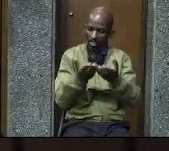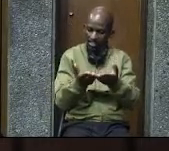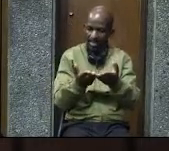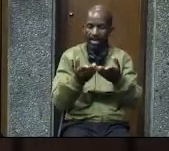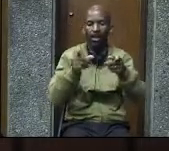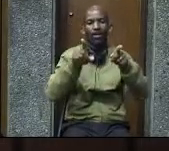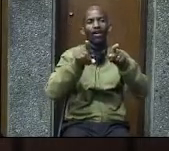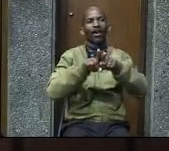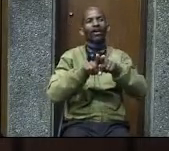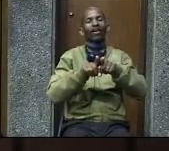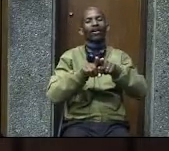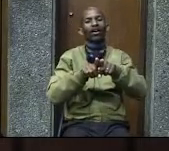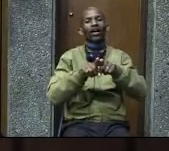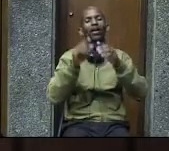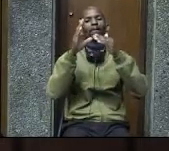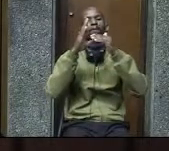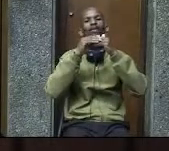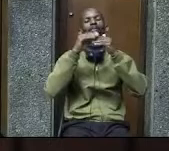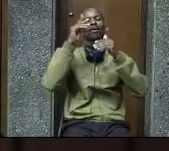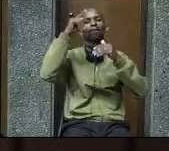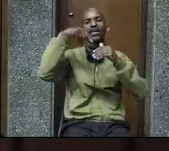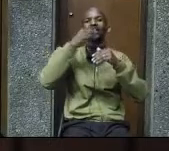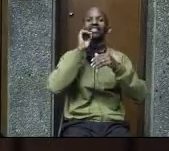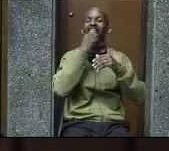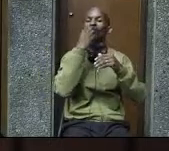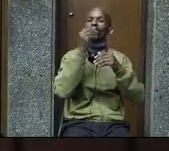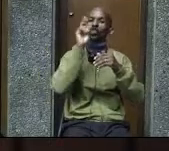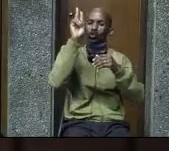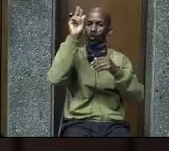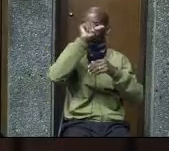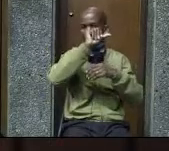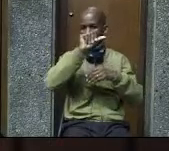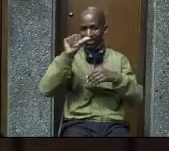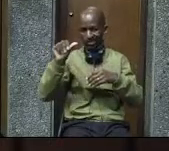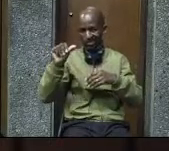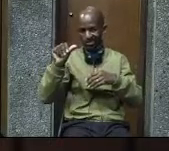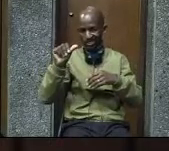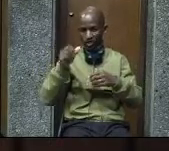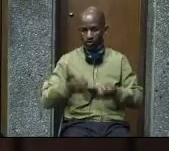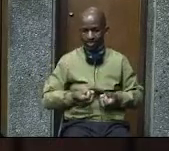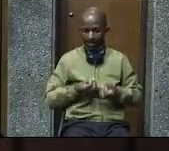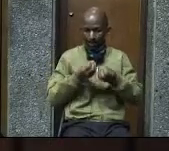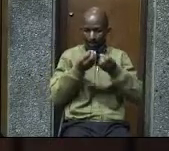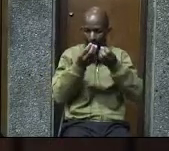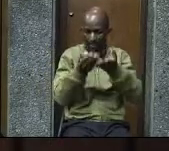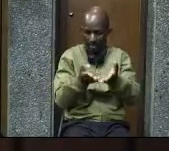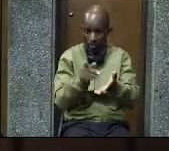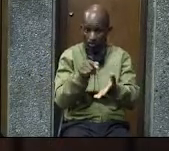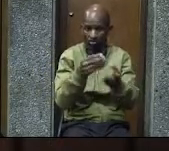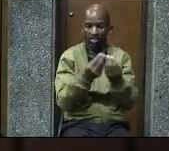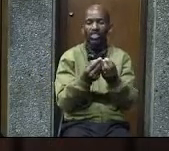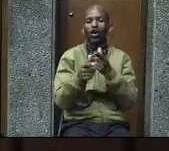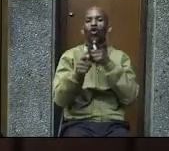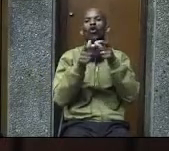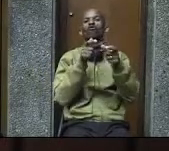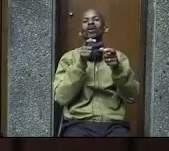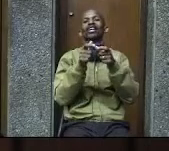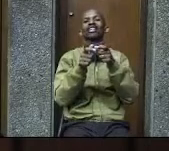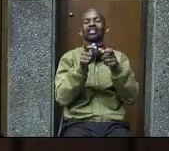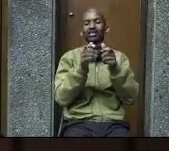ka member Pinki a buile gore re na le 2 weeks gore re ka submita dintho di-comments tsa rona